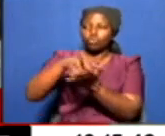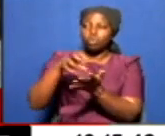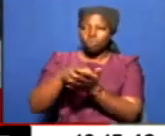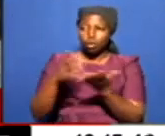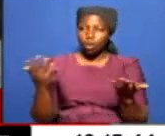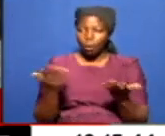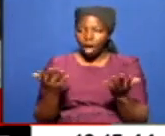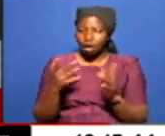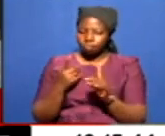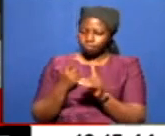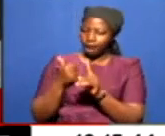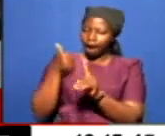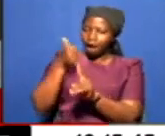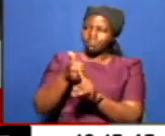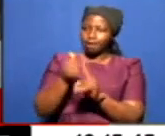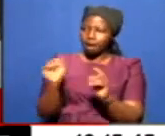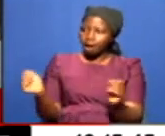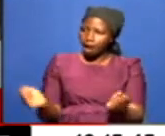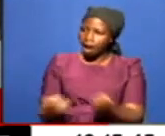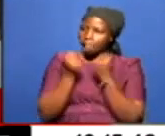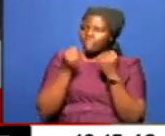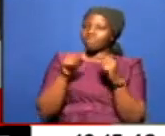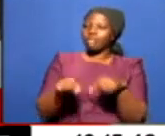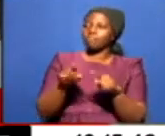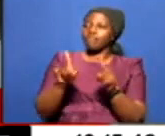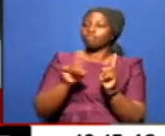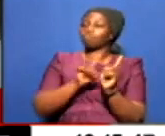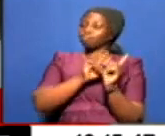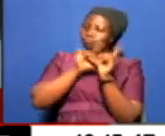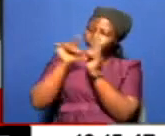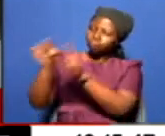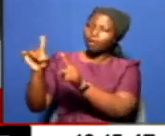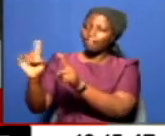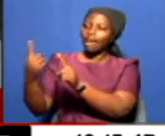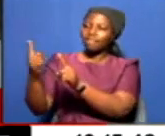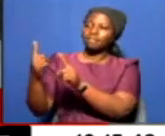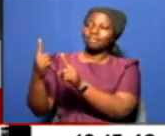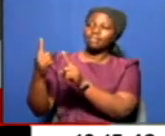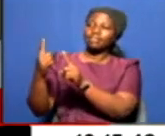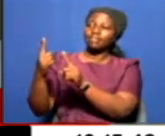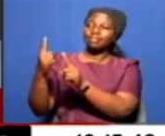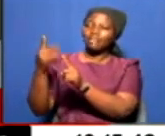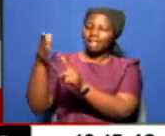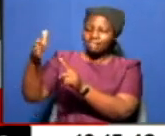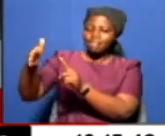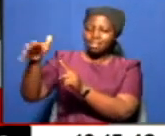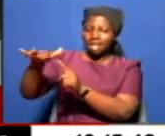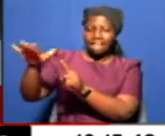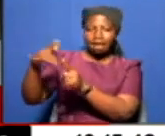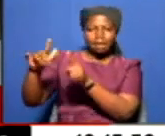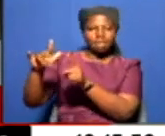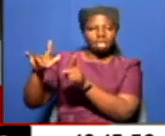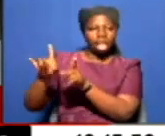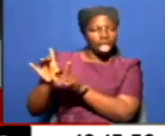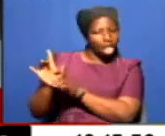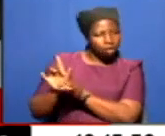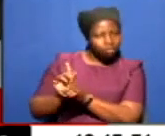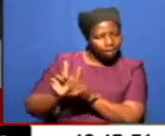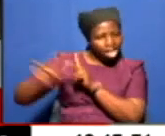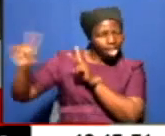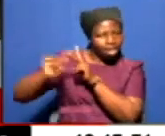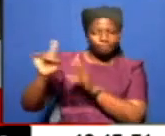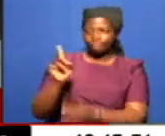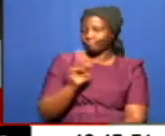attack happens and they are the first ones to run towards the attack, as opposed running the opposite direction of mm-hmm. the attack.